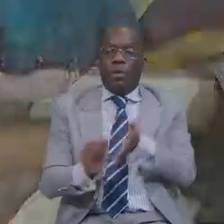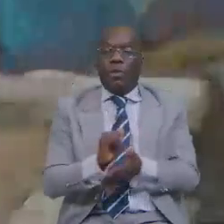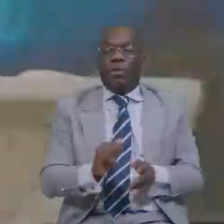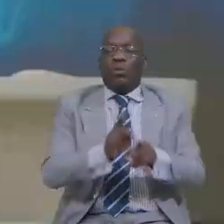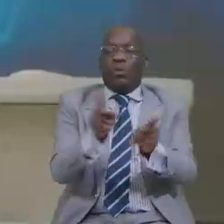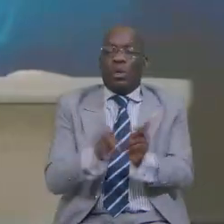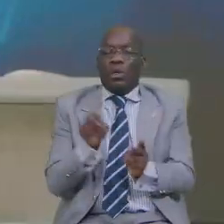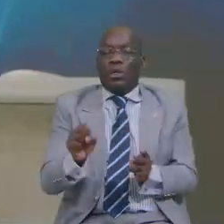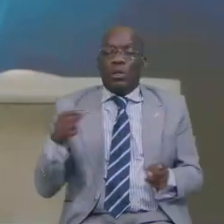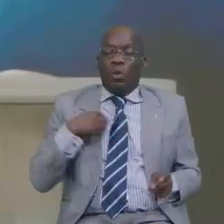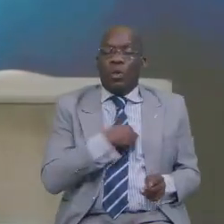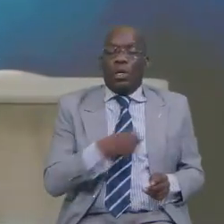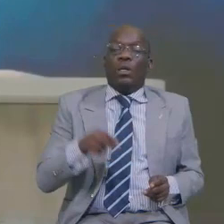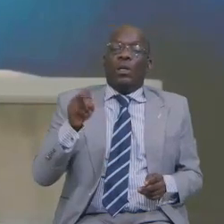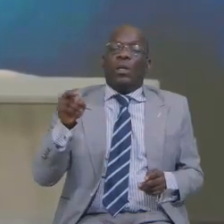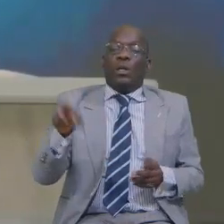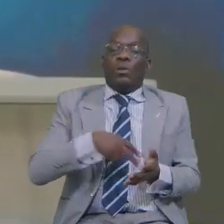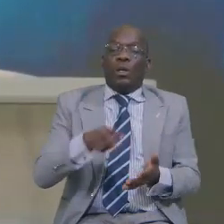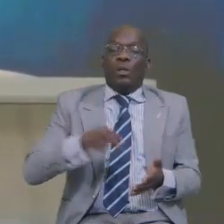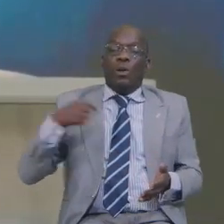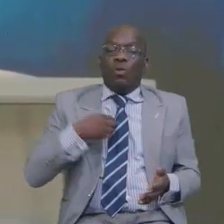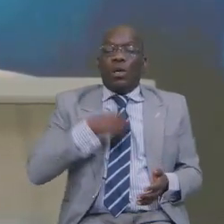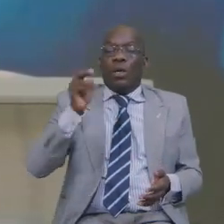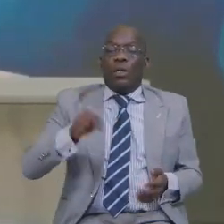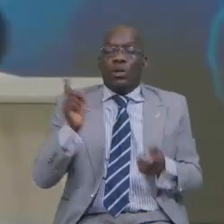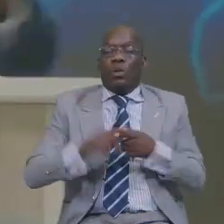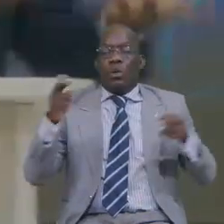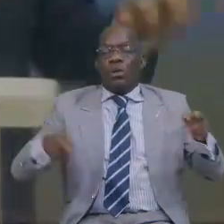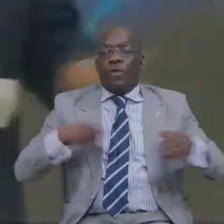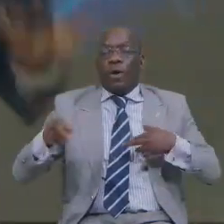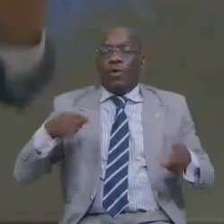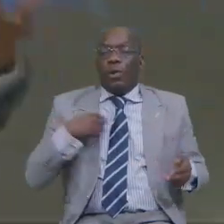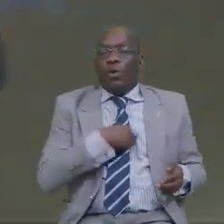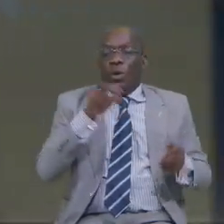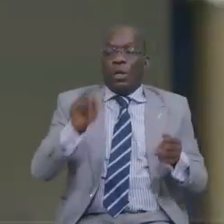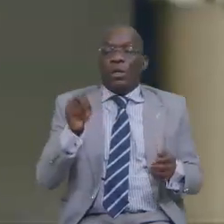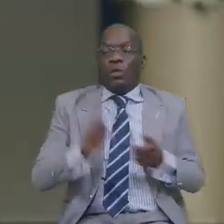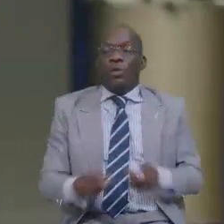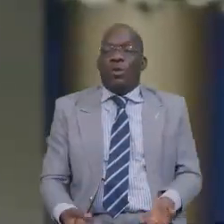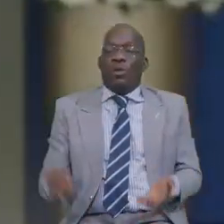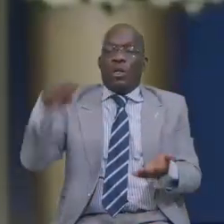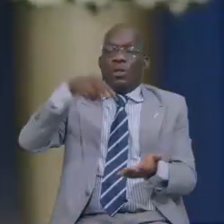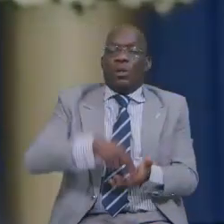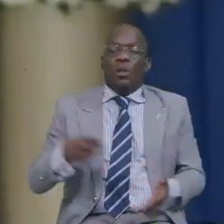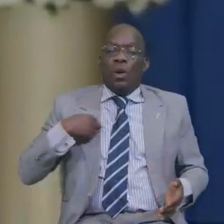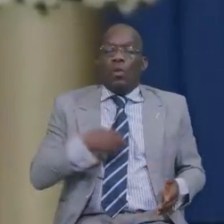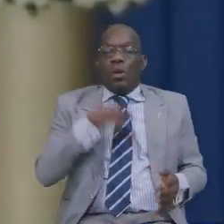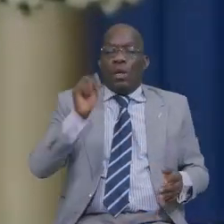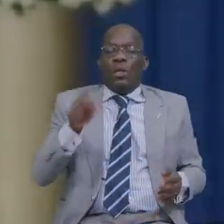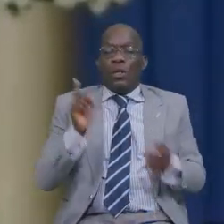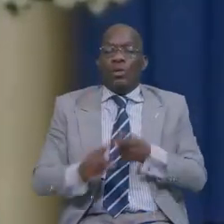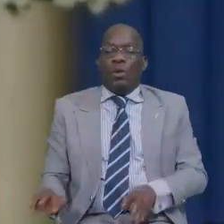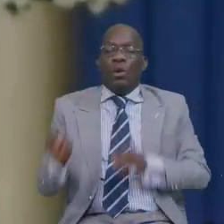to revive, we need to resurrect, we need to put in place Christ's